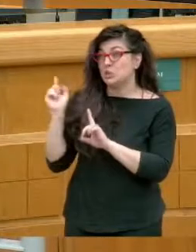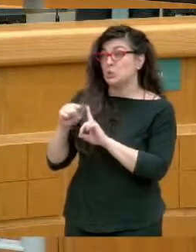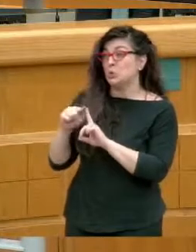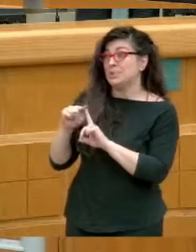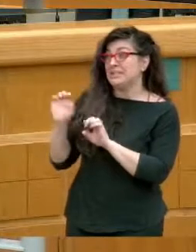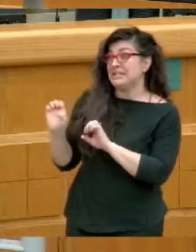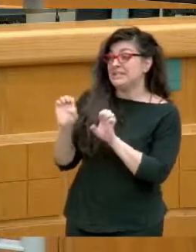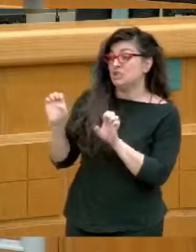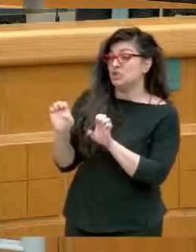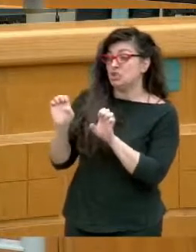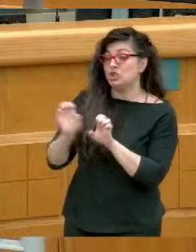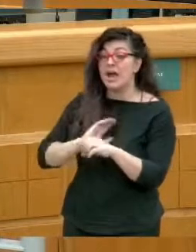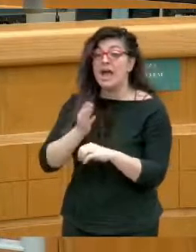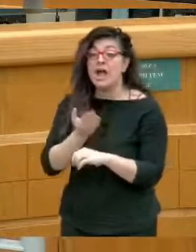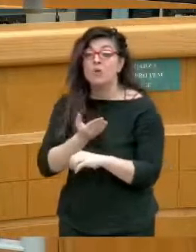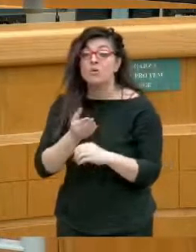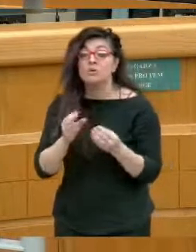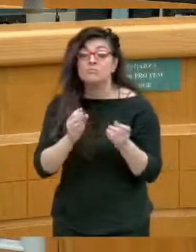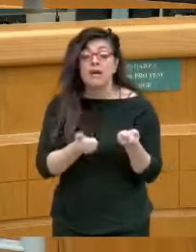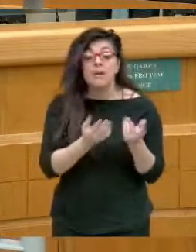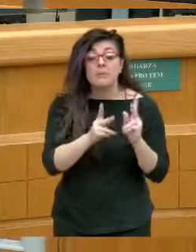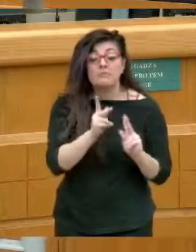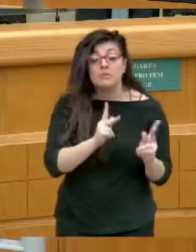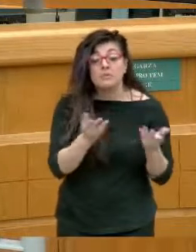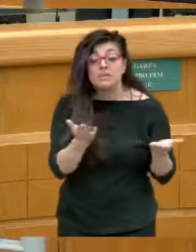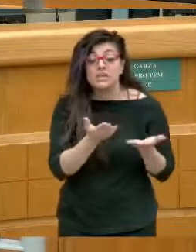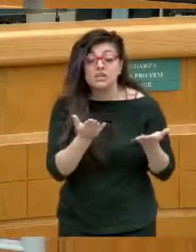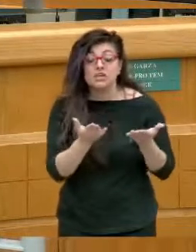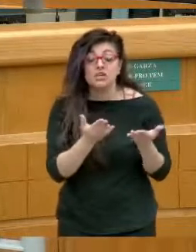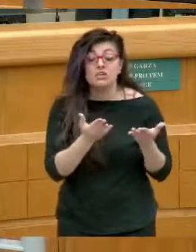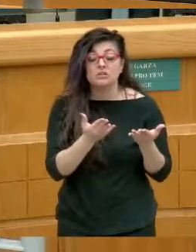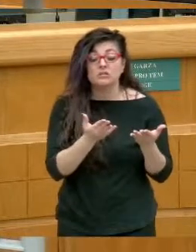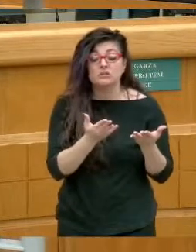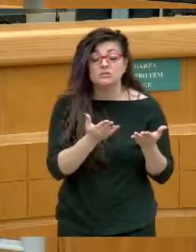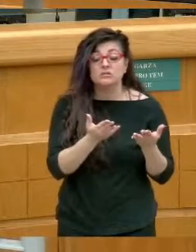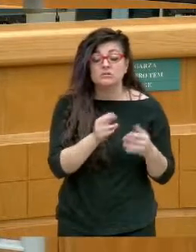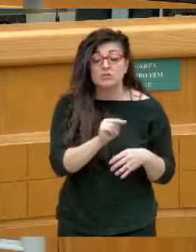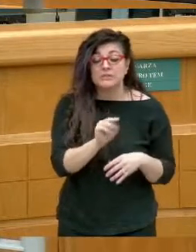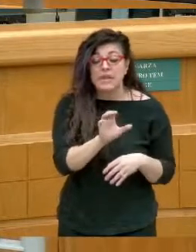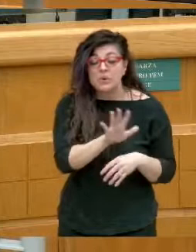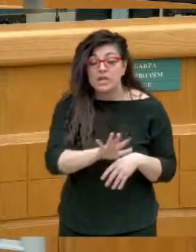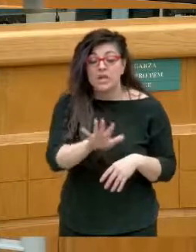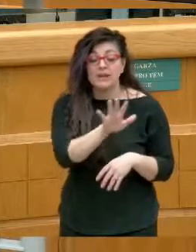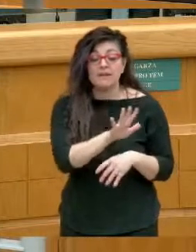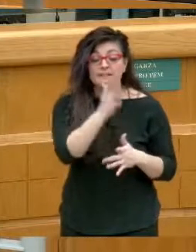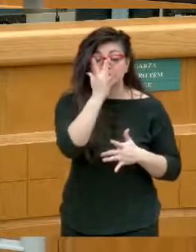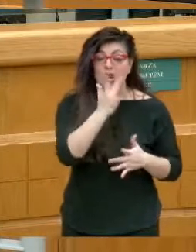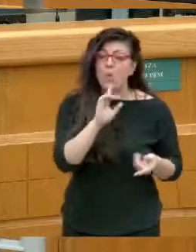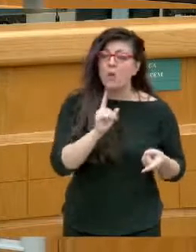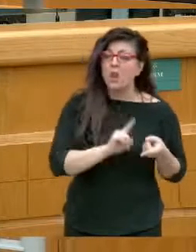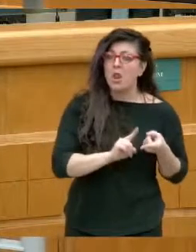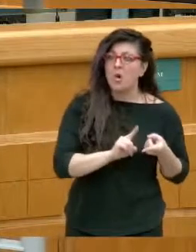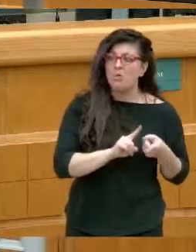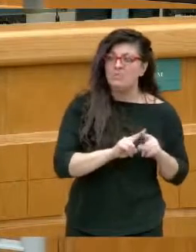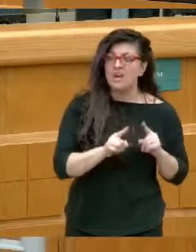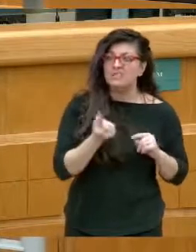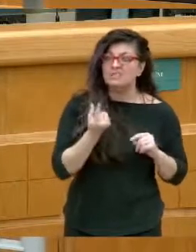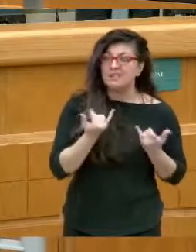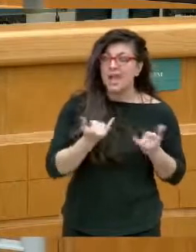very favorable number of people infected in the Coastal Bend area. And since that point forward, the numbers have been steadily